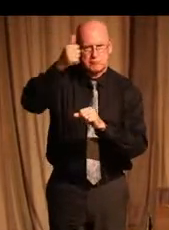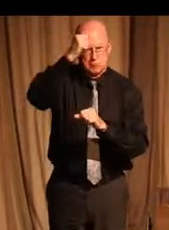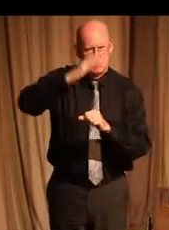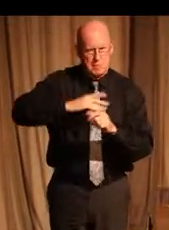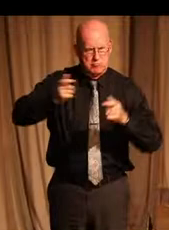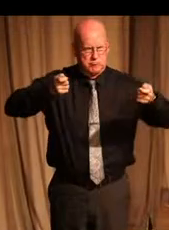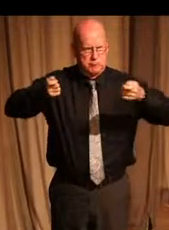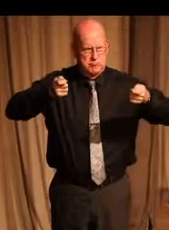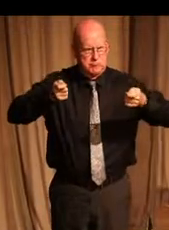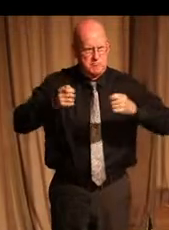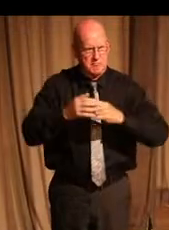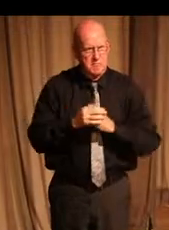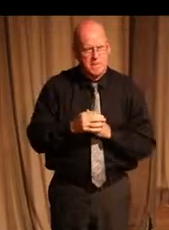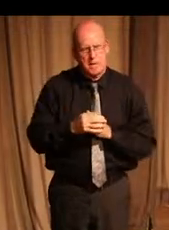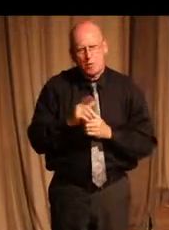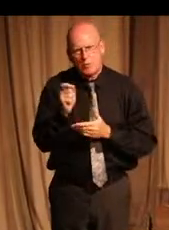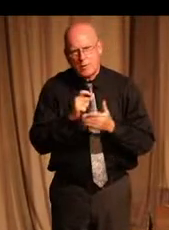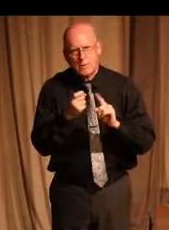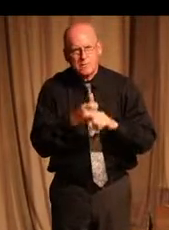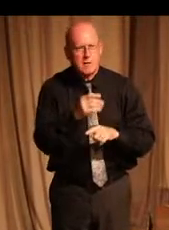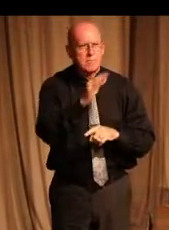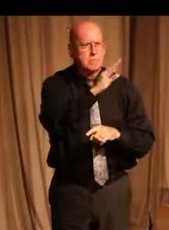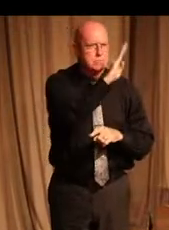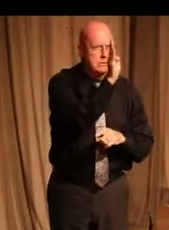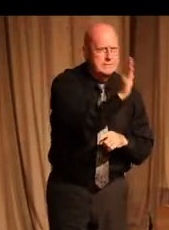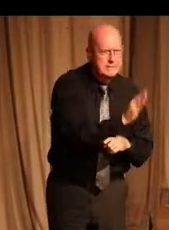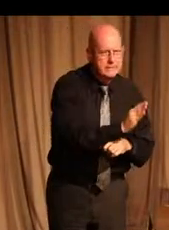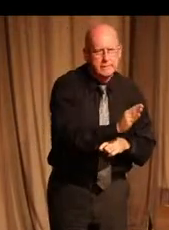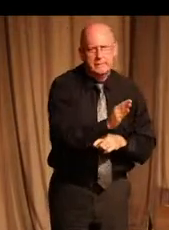You have writers from Brazil, from Costa Rica.